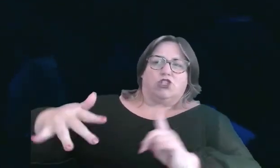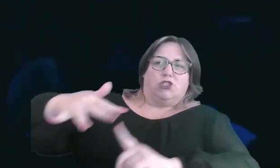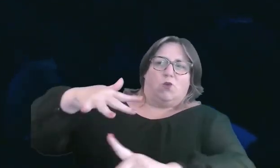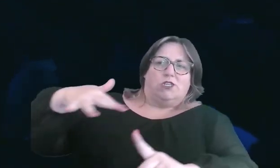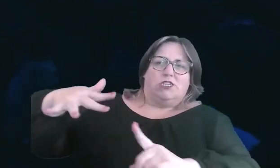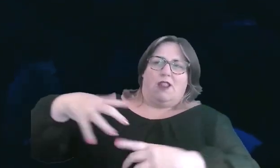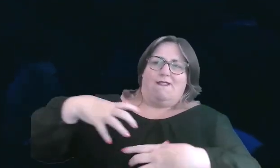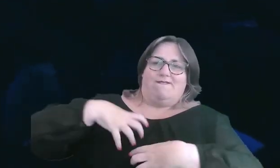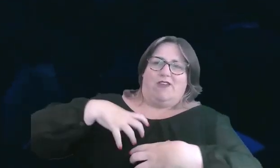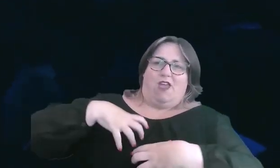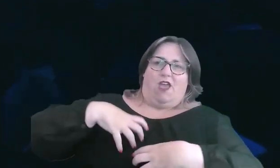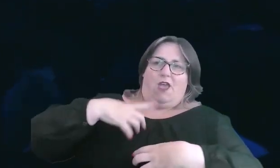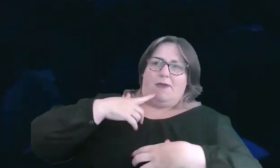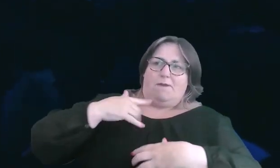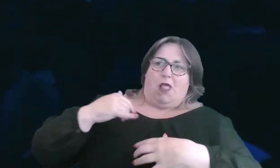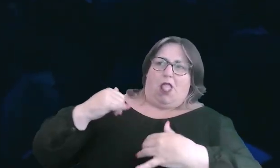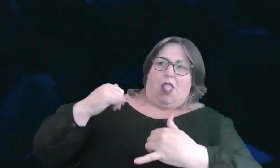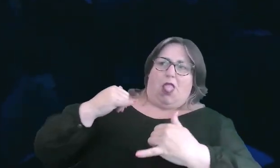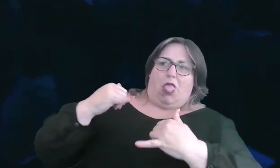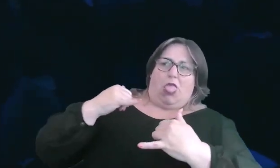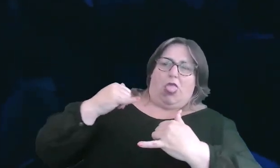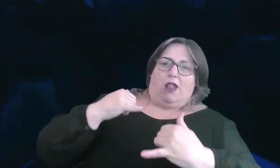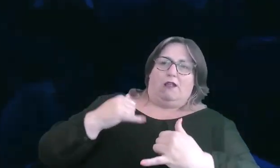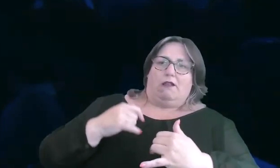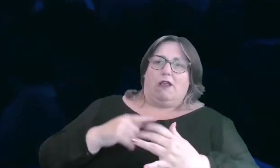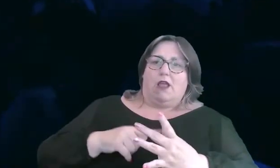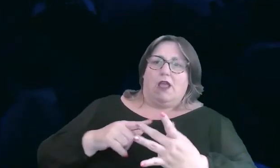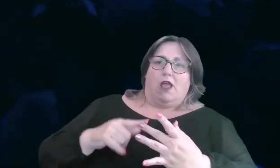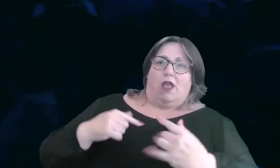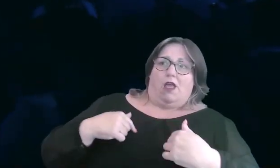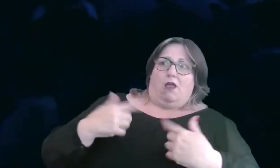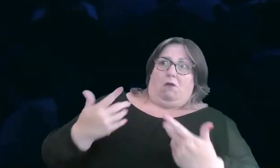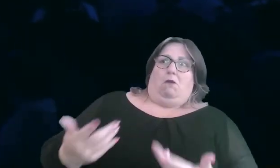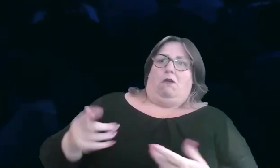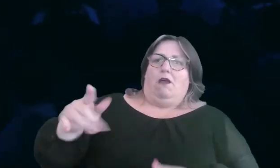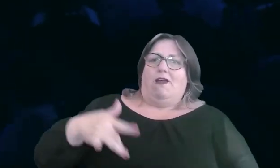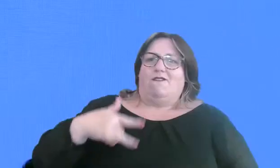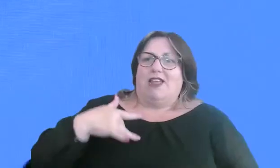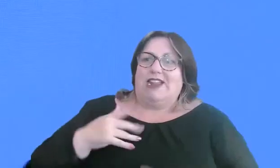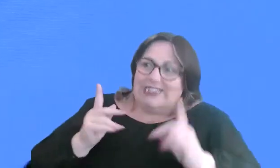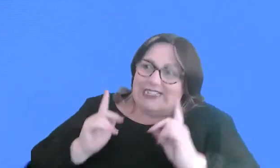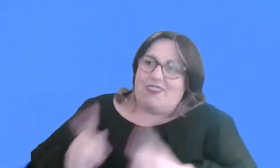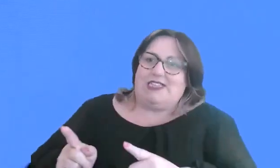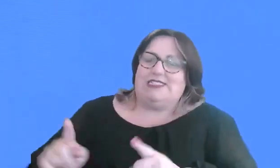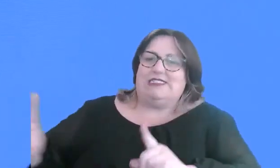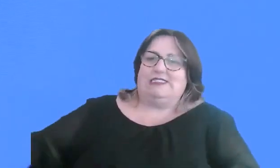ago, trust me, I think that is the challenge for adoption. I think it's a far greater